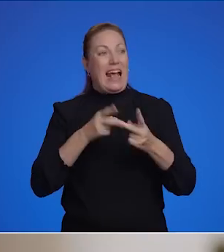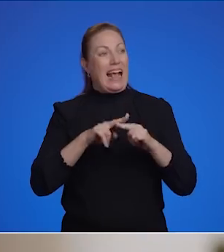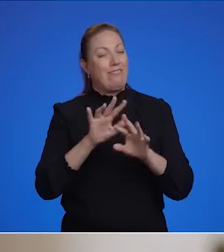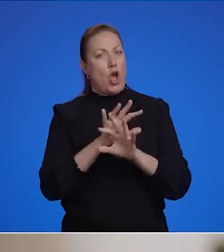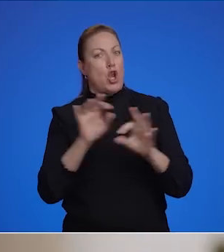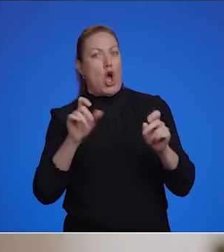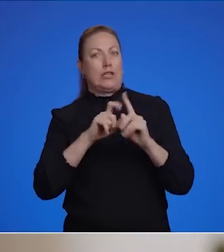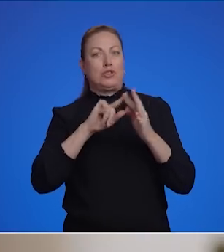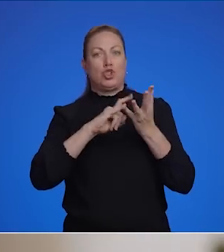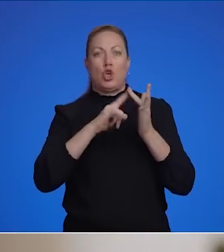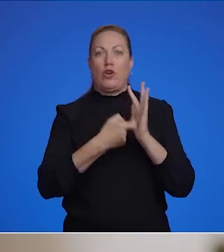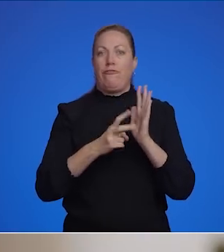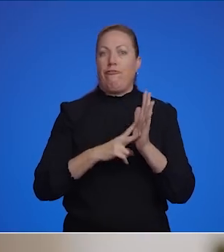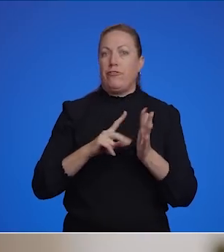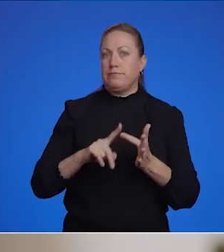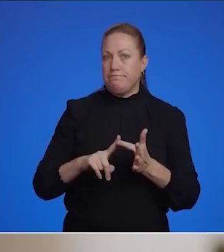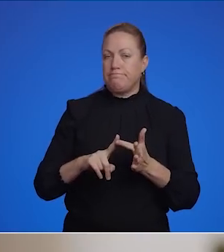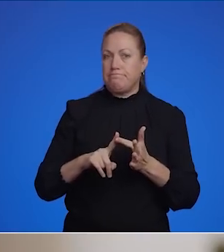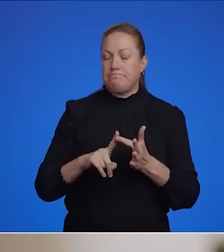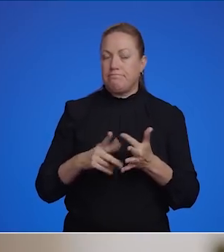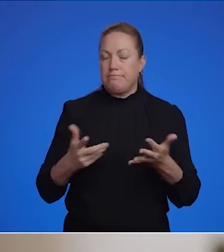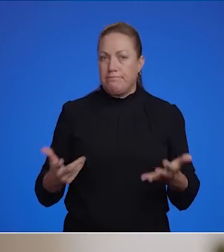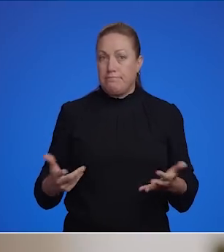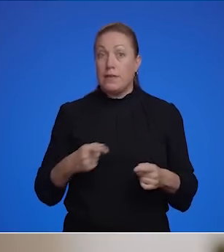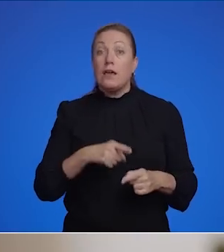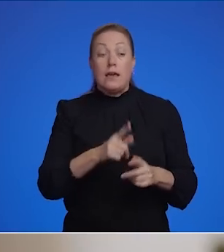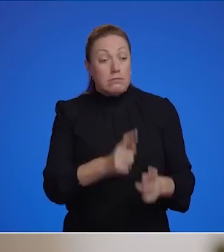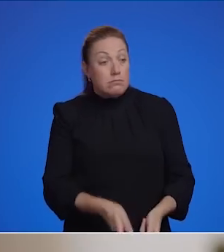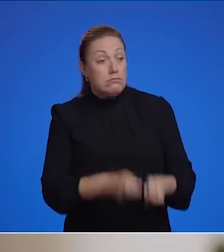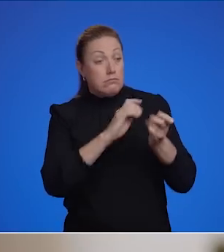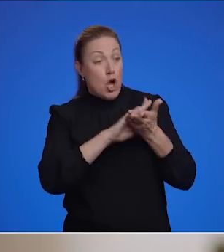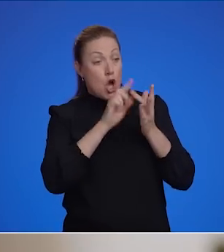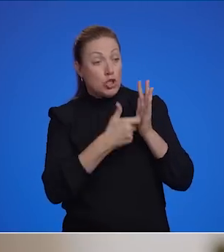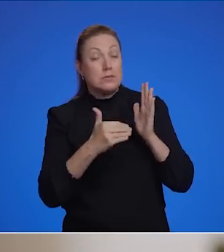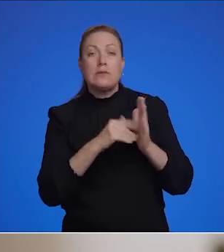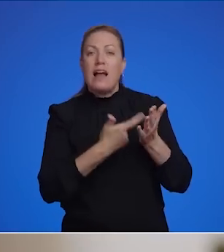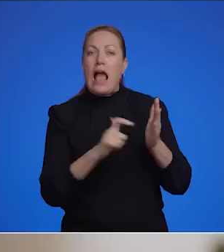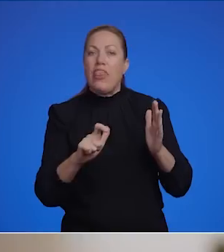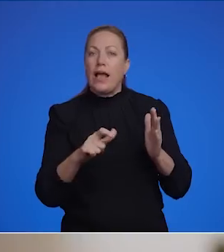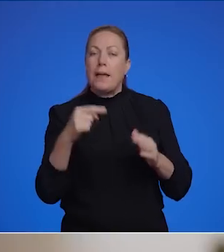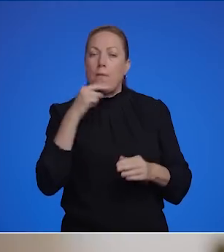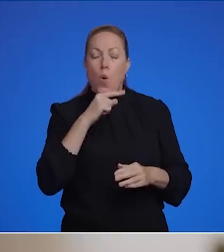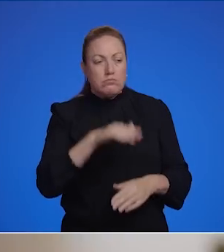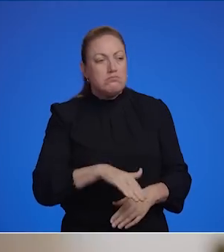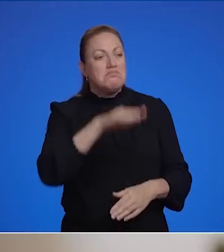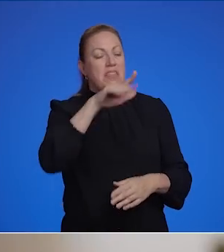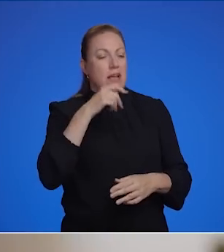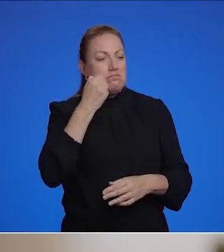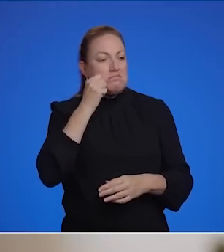conversion. Höss was brought up Catholic, but he renounced the faith as a teenager. And now, moved by the